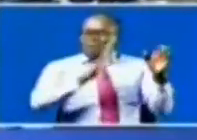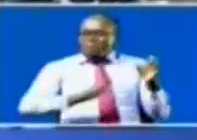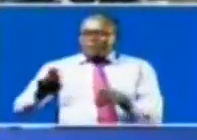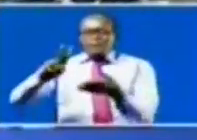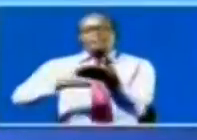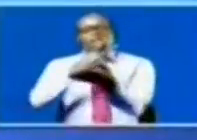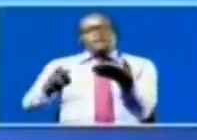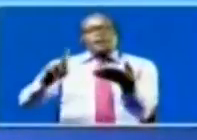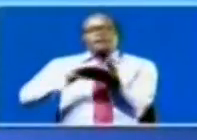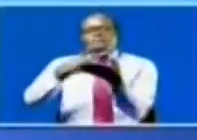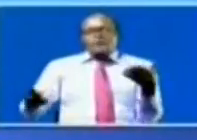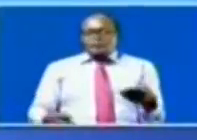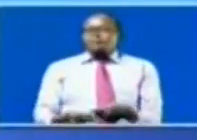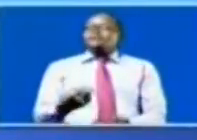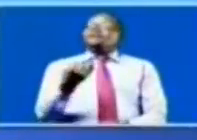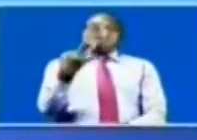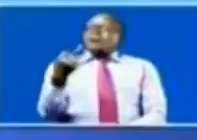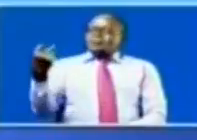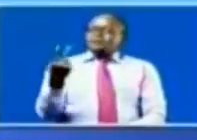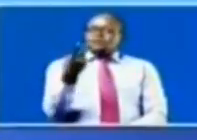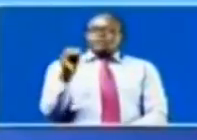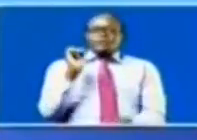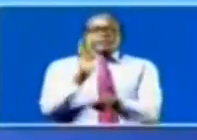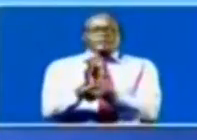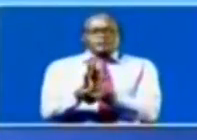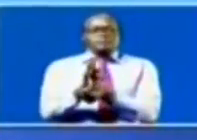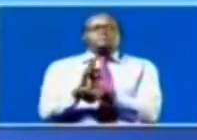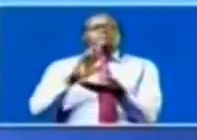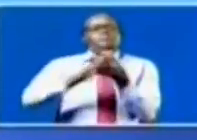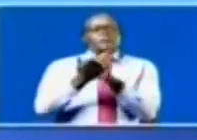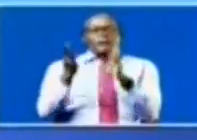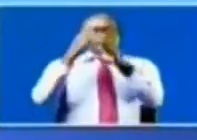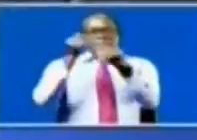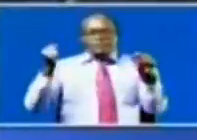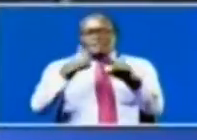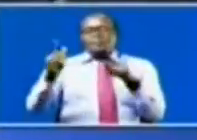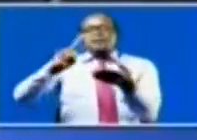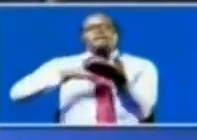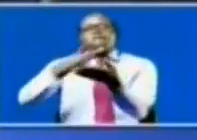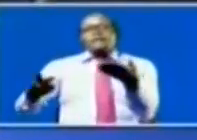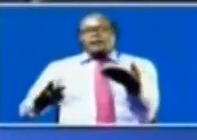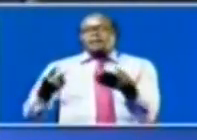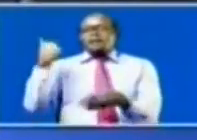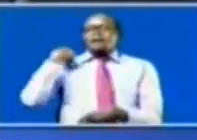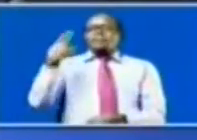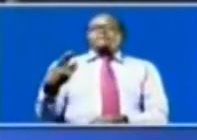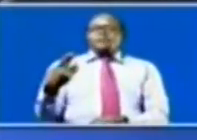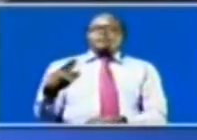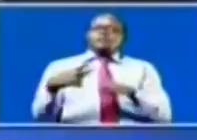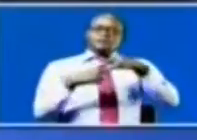have flopped. In the March 2013 general election, he ran for the presidency but failed, coming in fourth